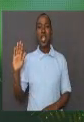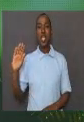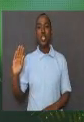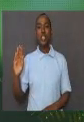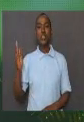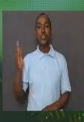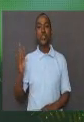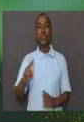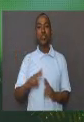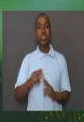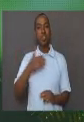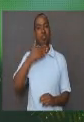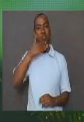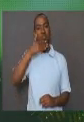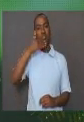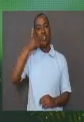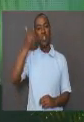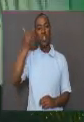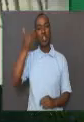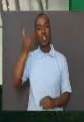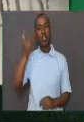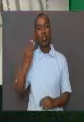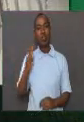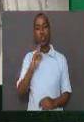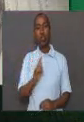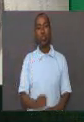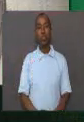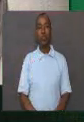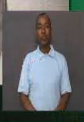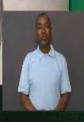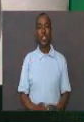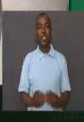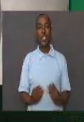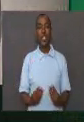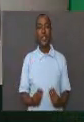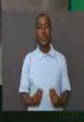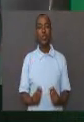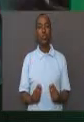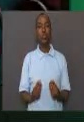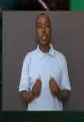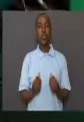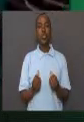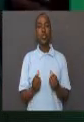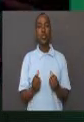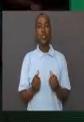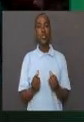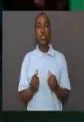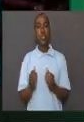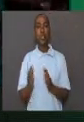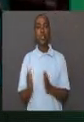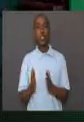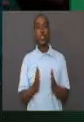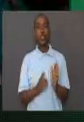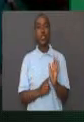a bitter edge to the brew. Yeasts found in the plant initiate